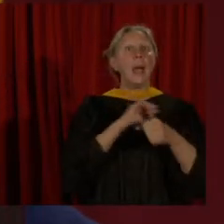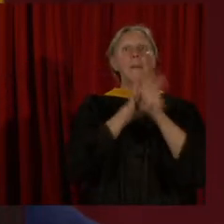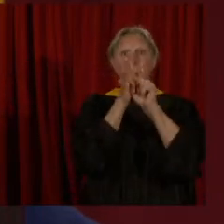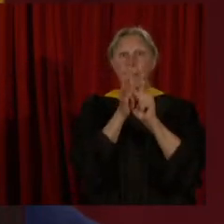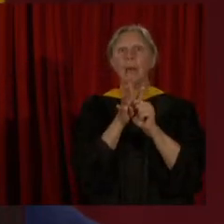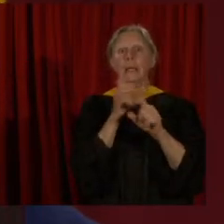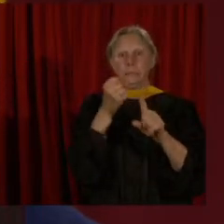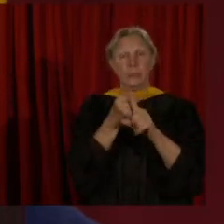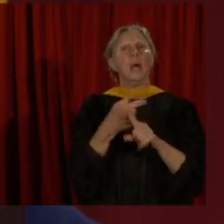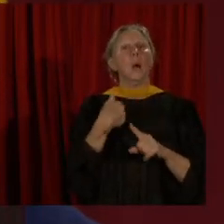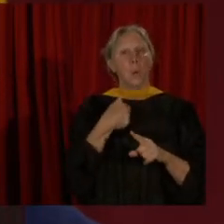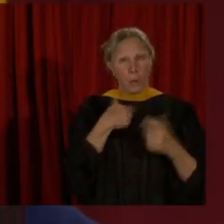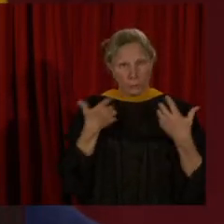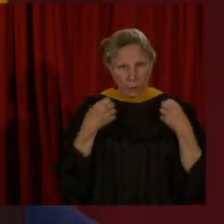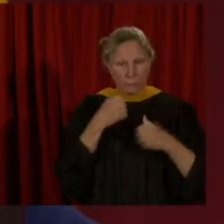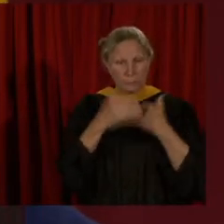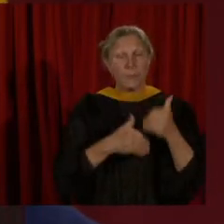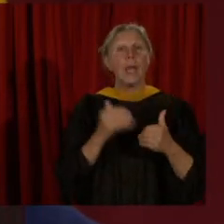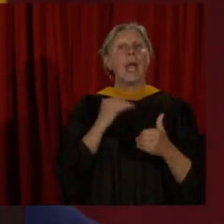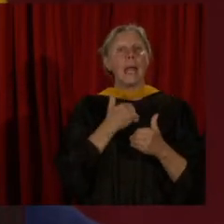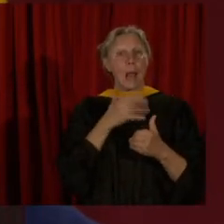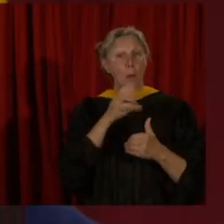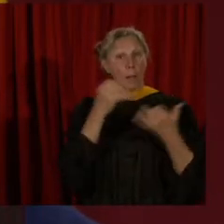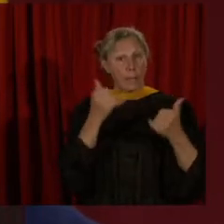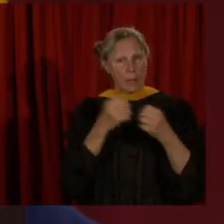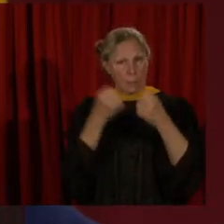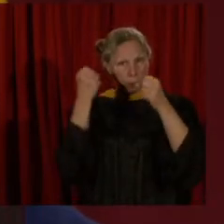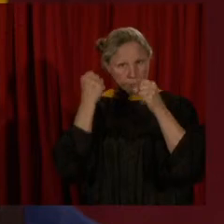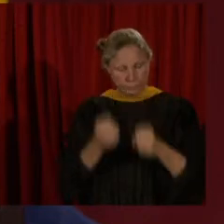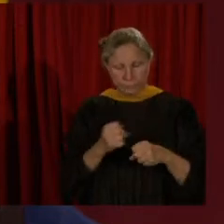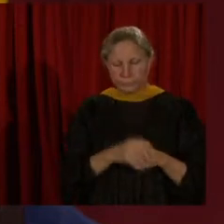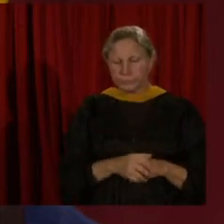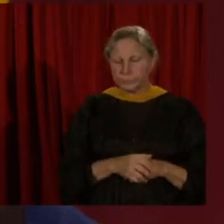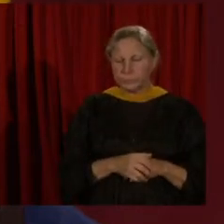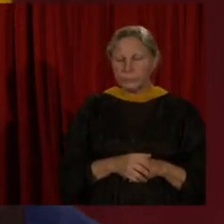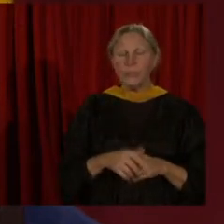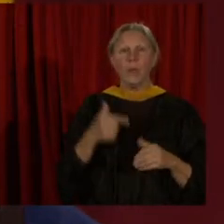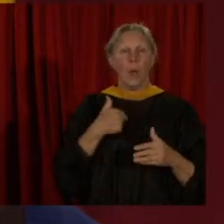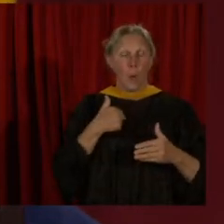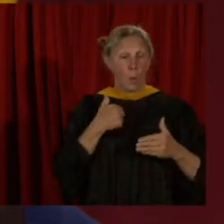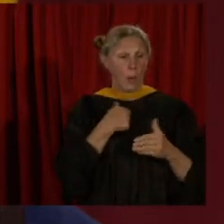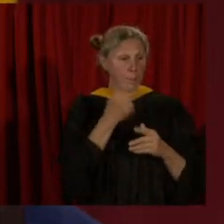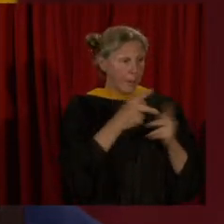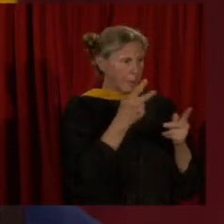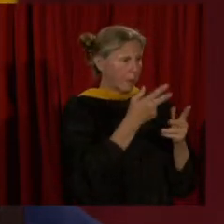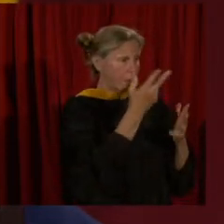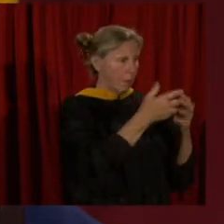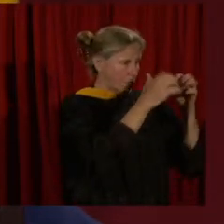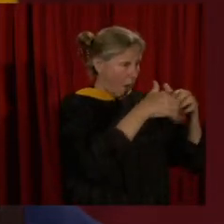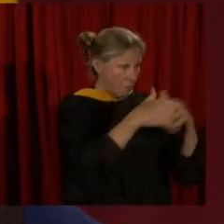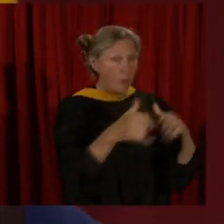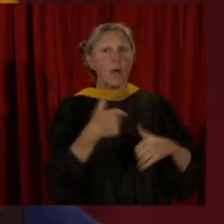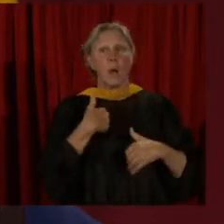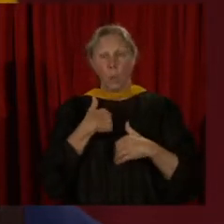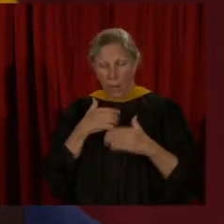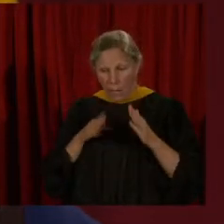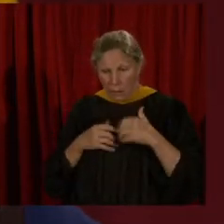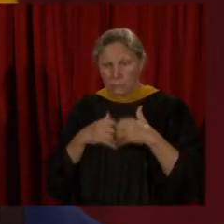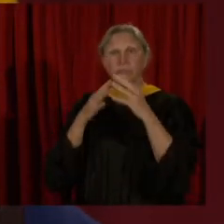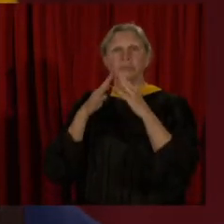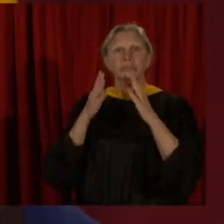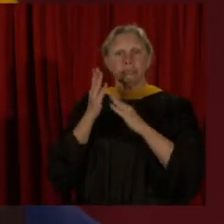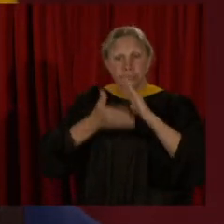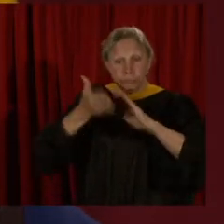our company is stronger than ever. We have thrived when others have failed, all because of our